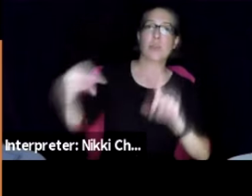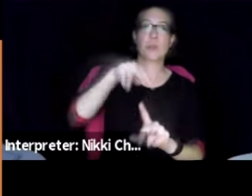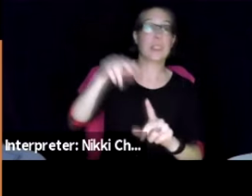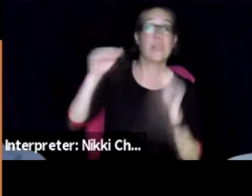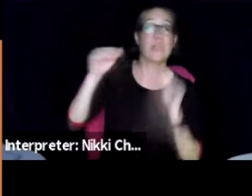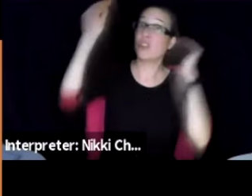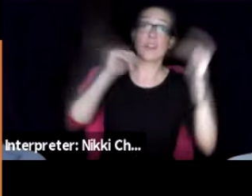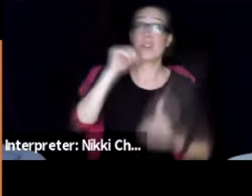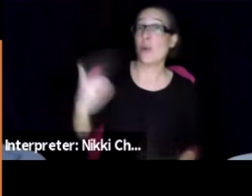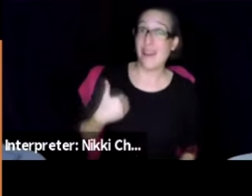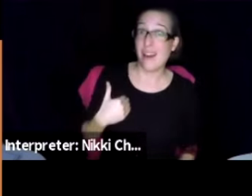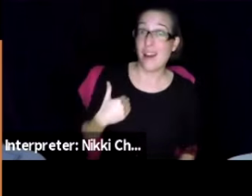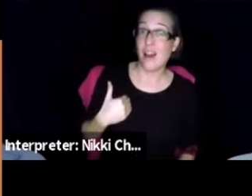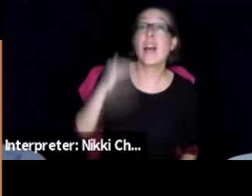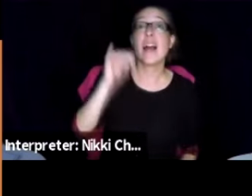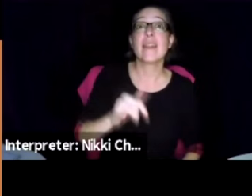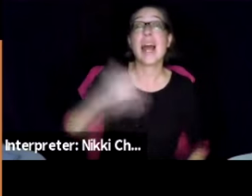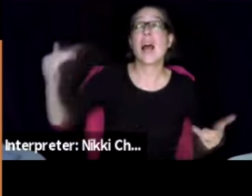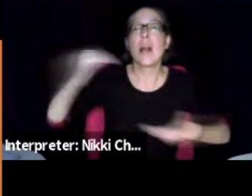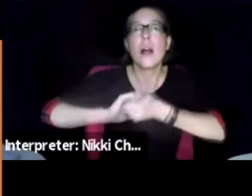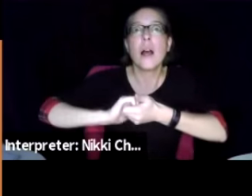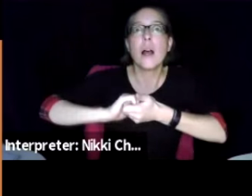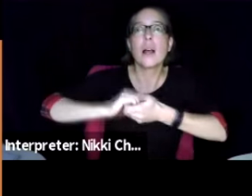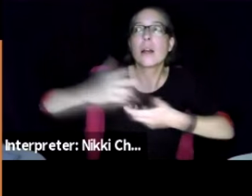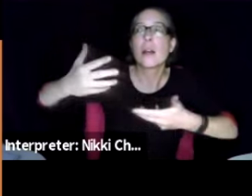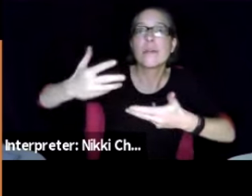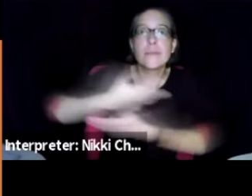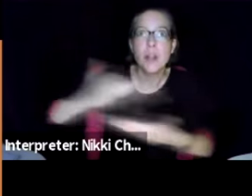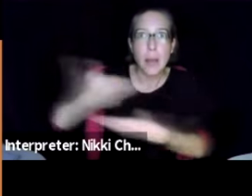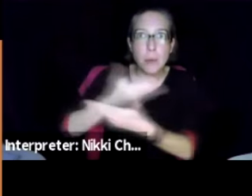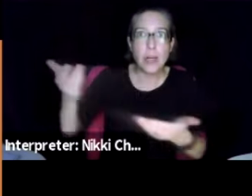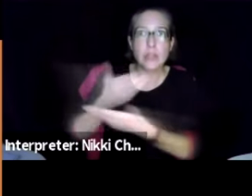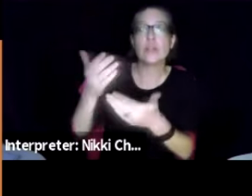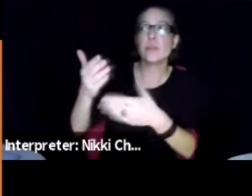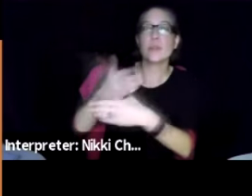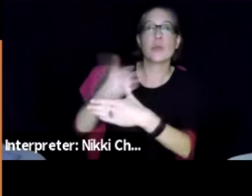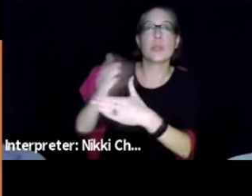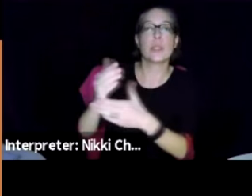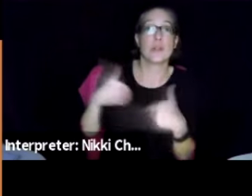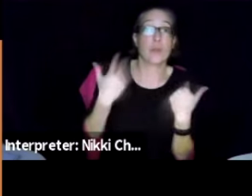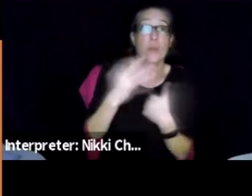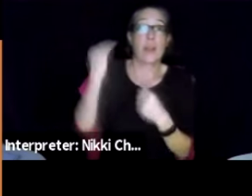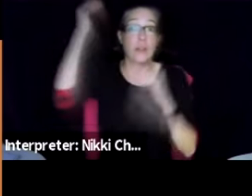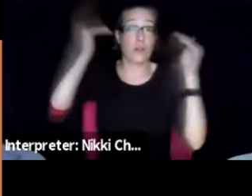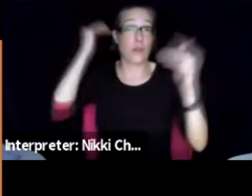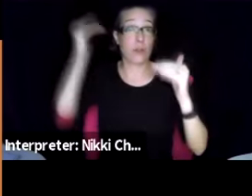And that collaboration between youth and adults really creates a strong